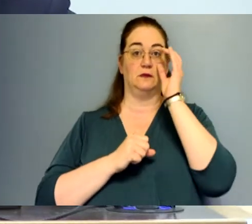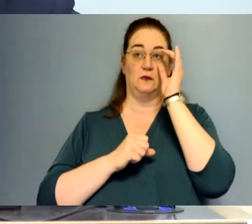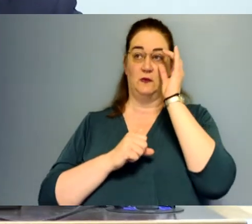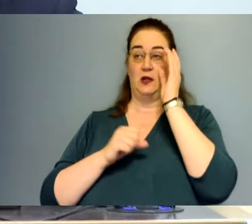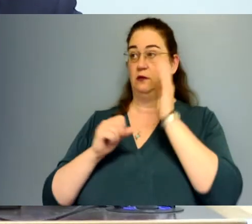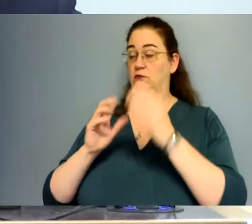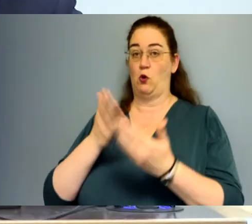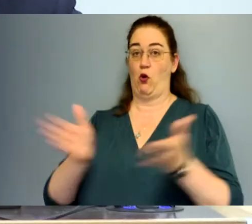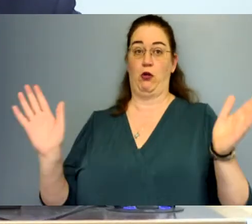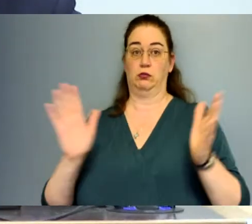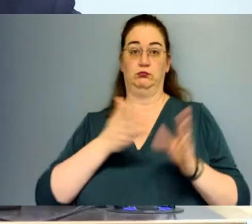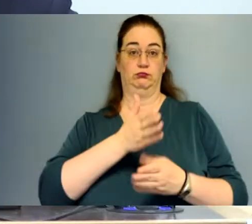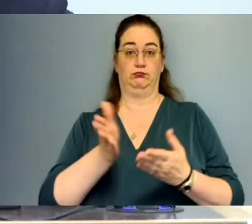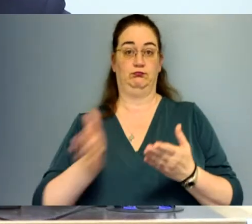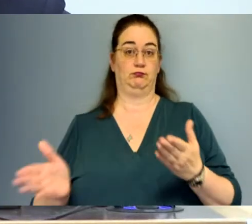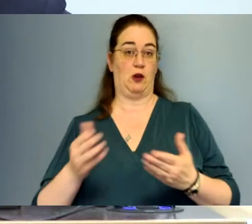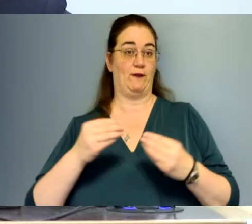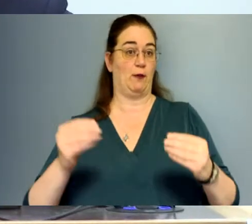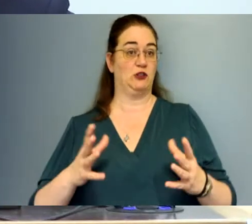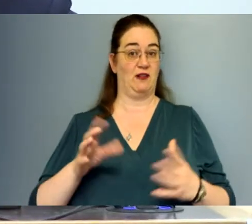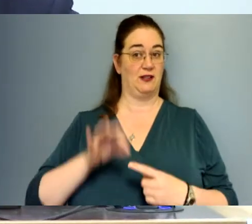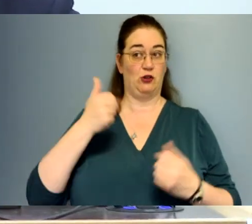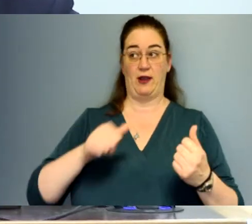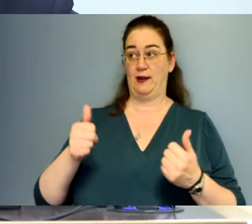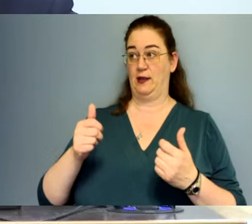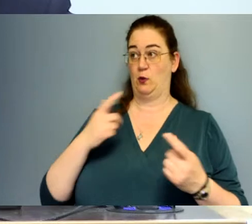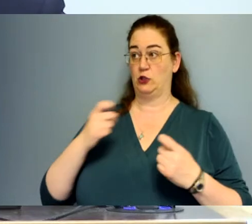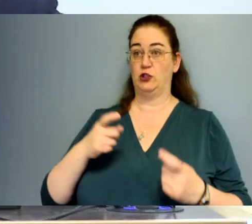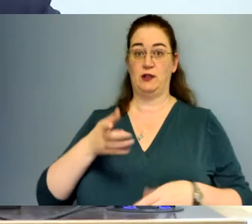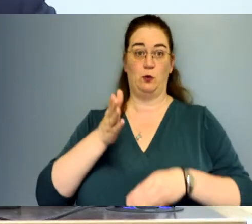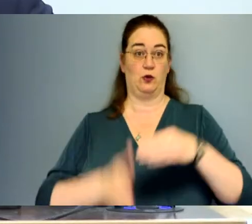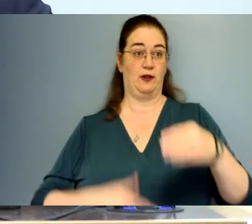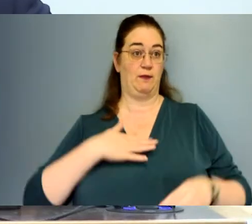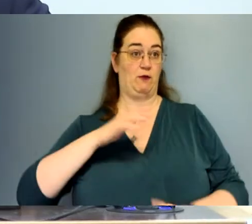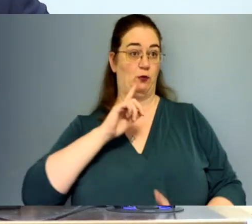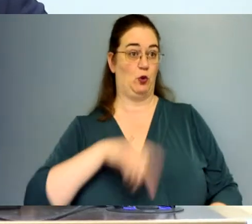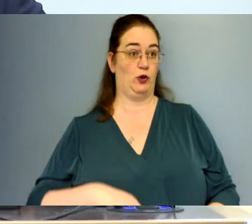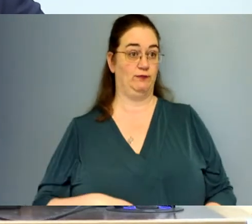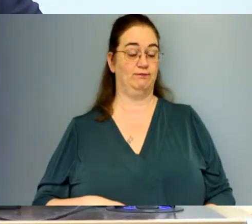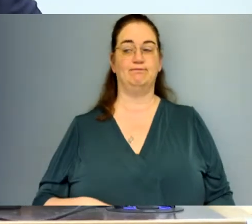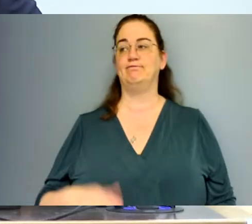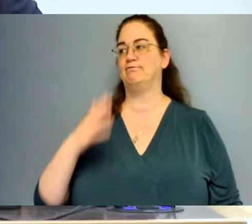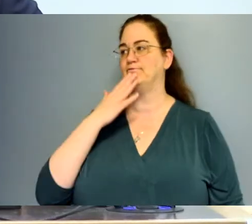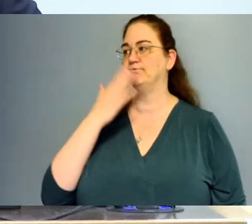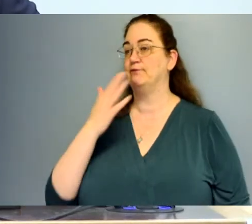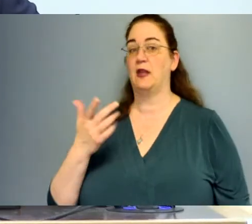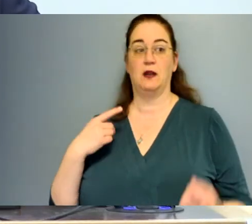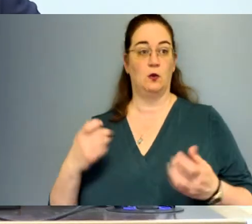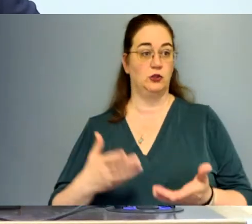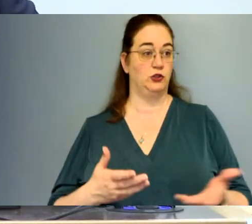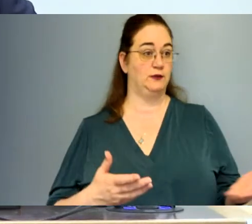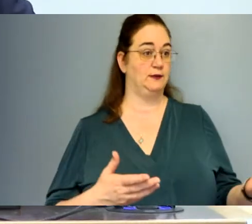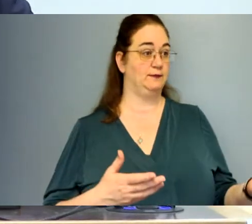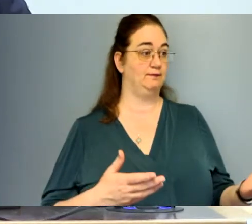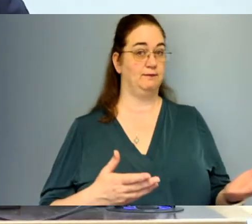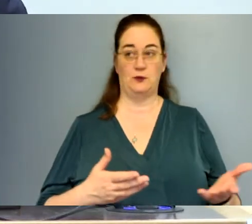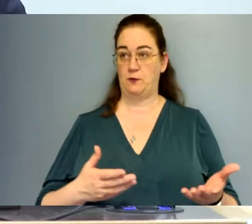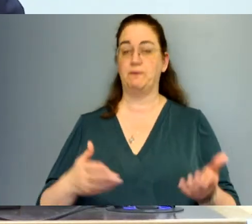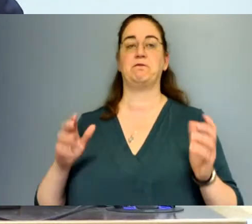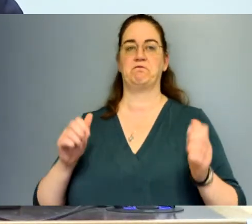commerce. And unless there's any questions, that would complete my report. Okay, thank you. Any questions? No?